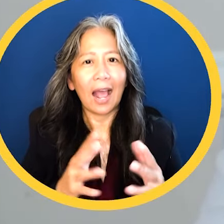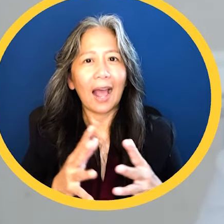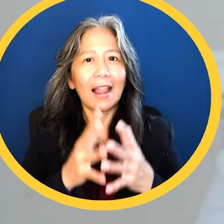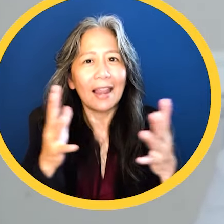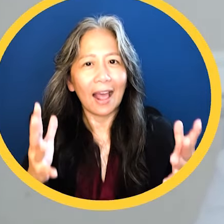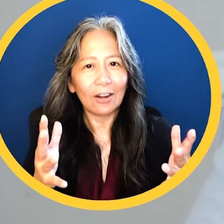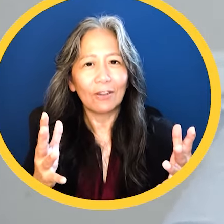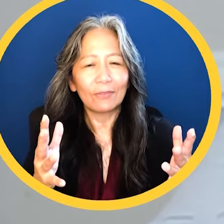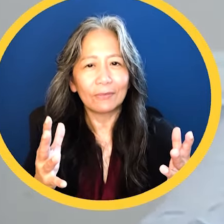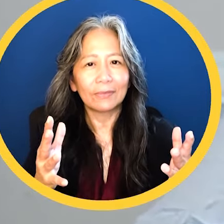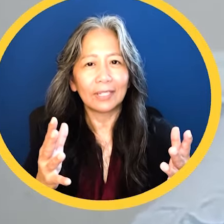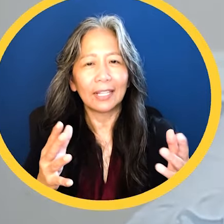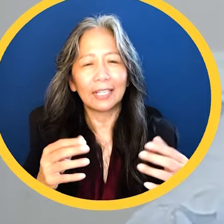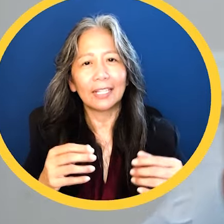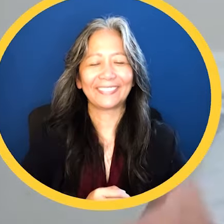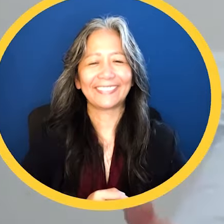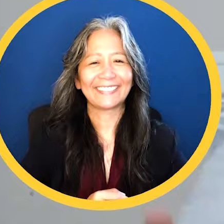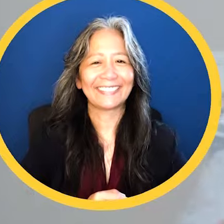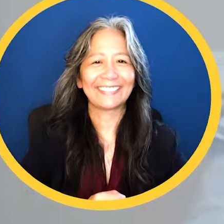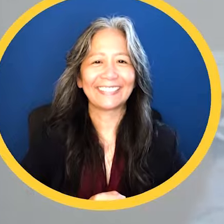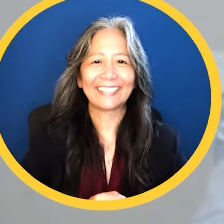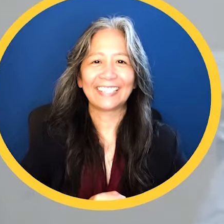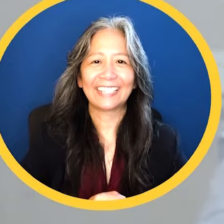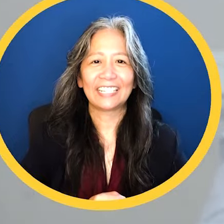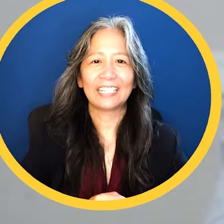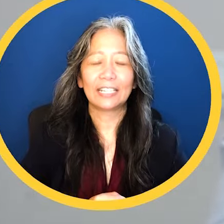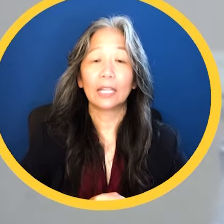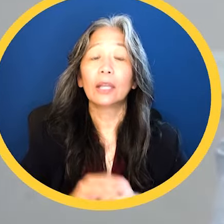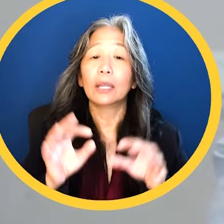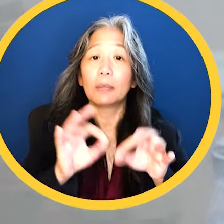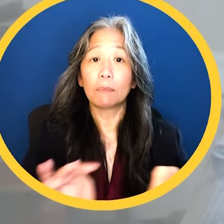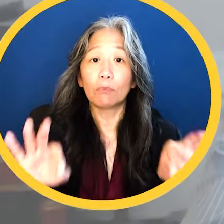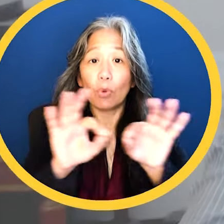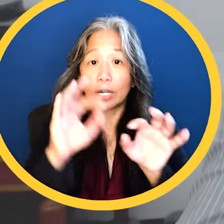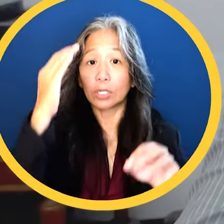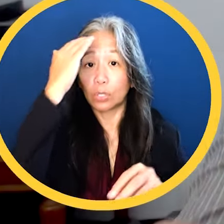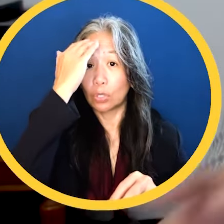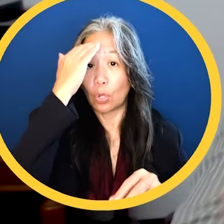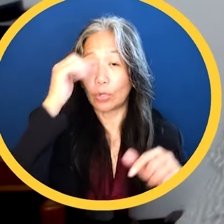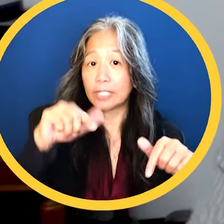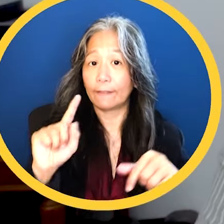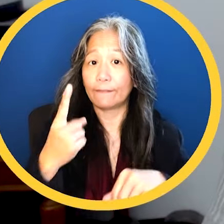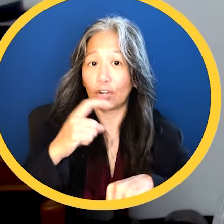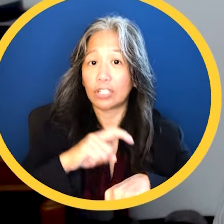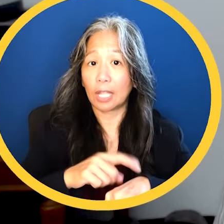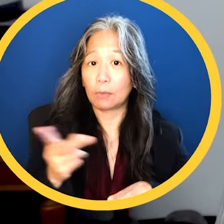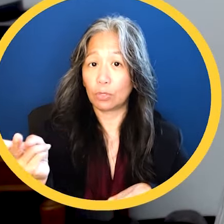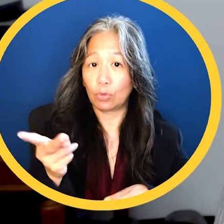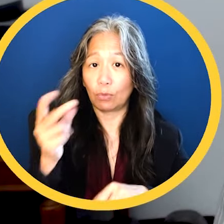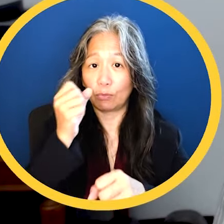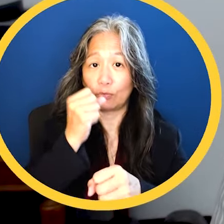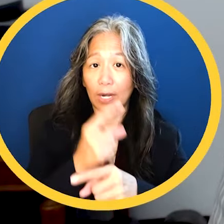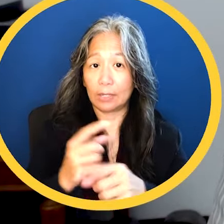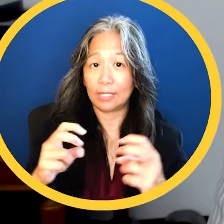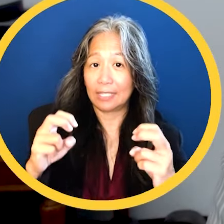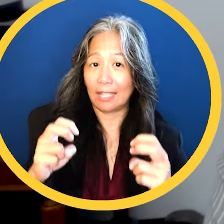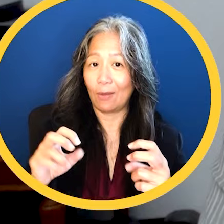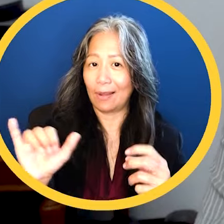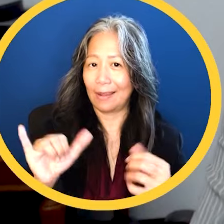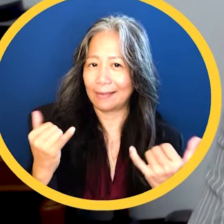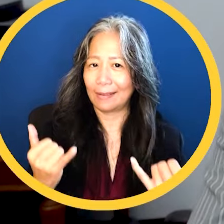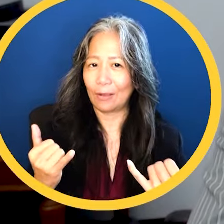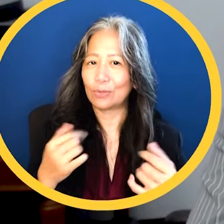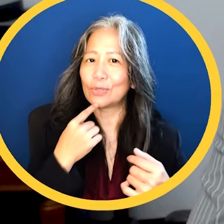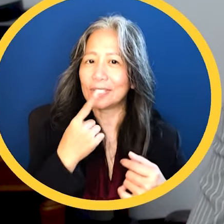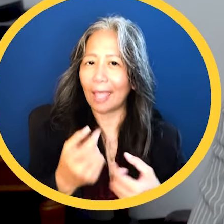of, you know, it's important to note that this is the first time these two brothers had ever sat down like this to tell their life story of